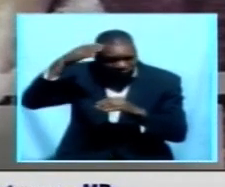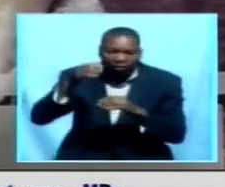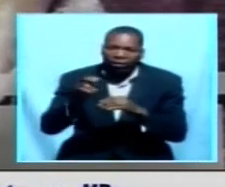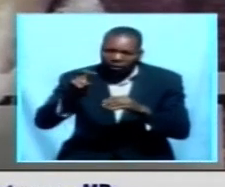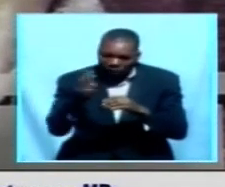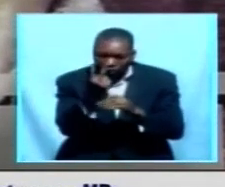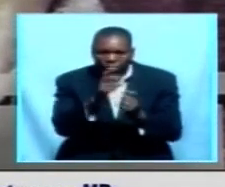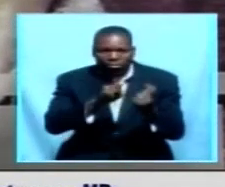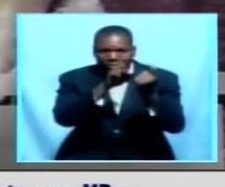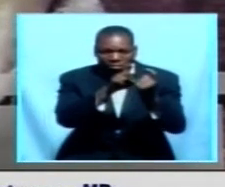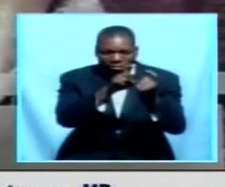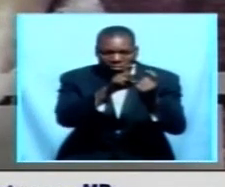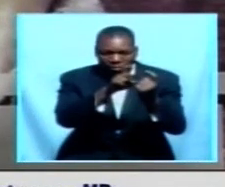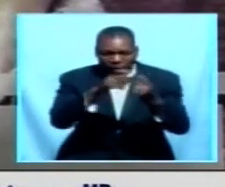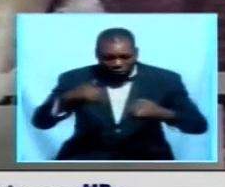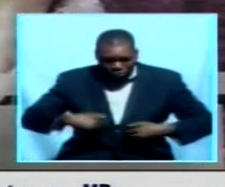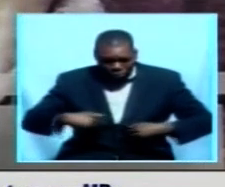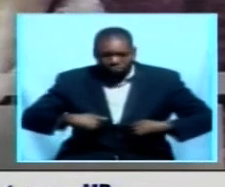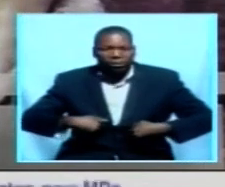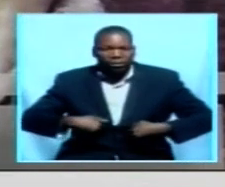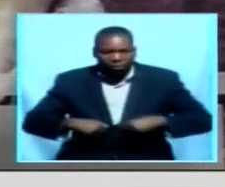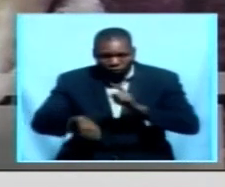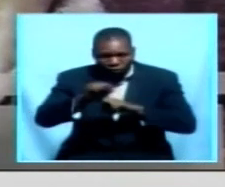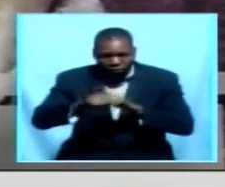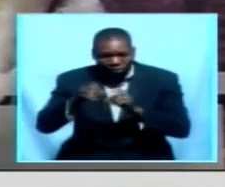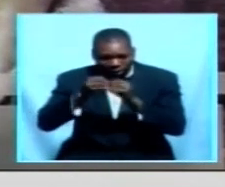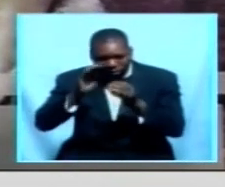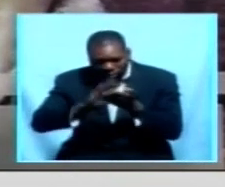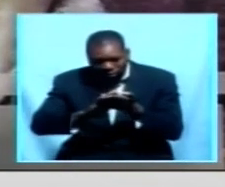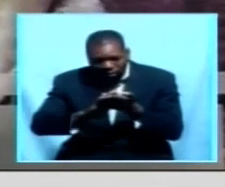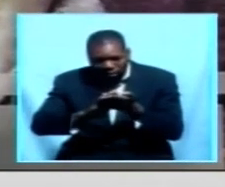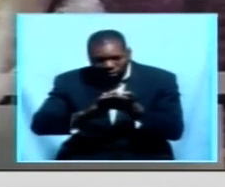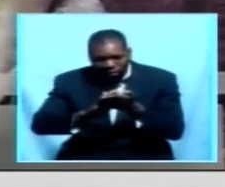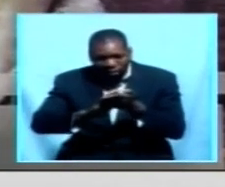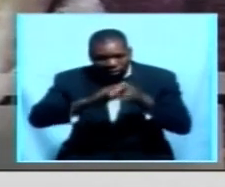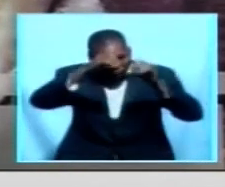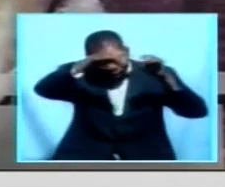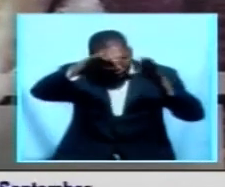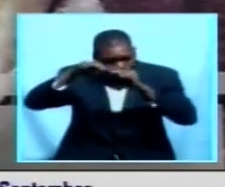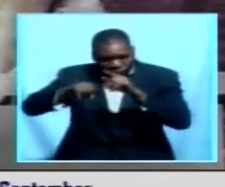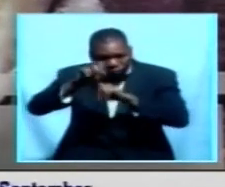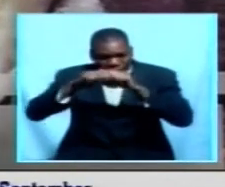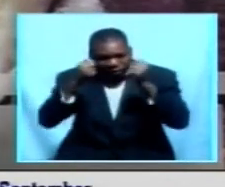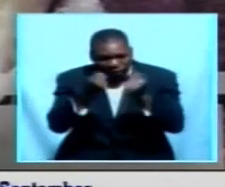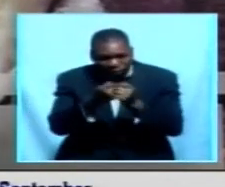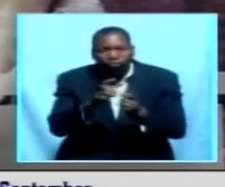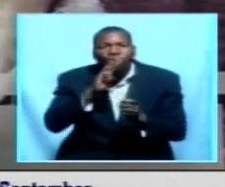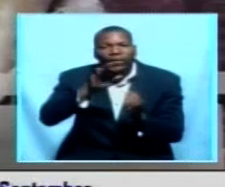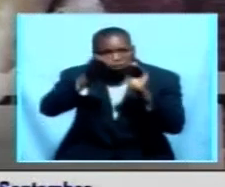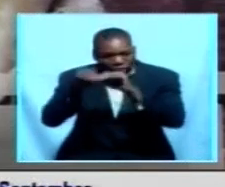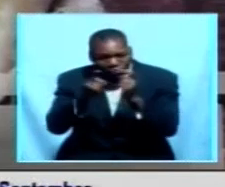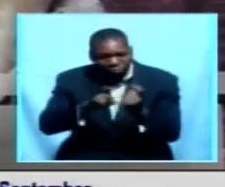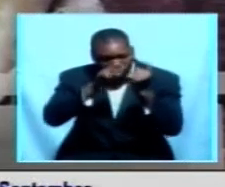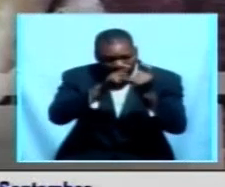In the first playoffs, Kabwe Youths Football Academy will play Zesco Victoria Foes, and Nampundwe Football Club will take